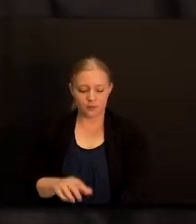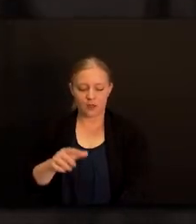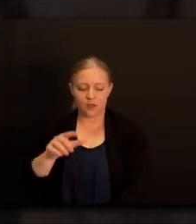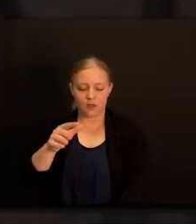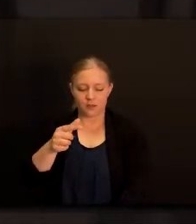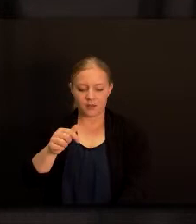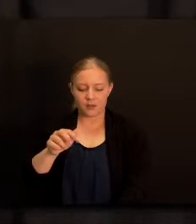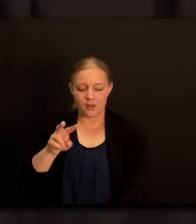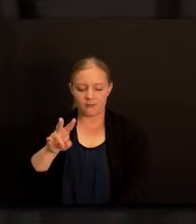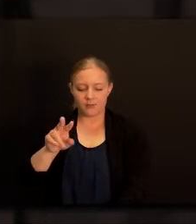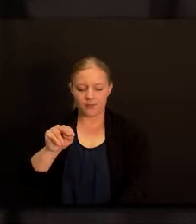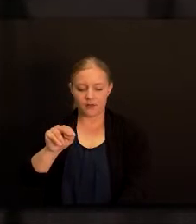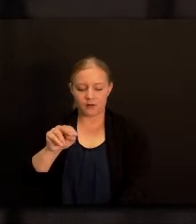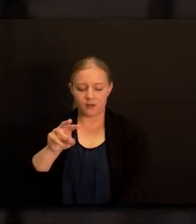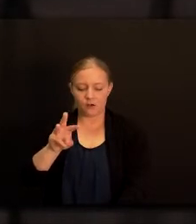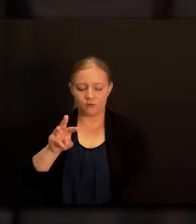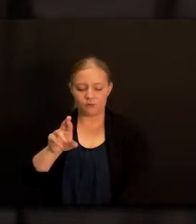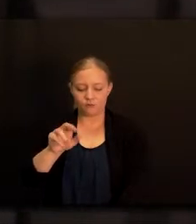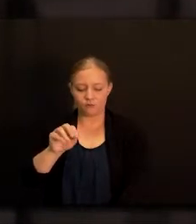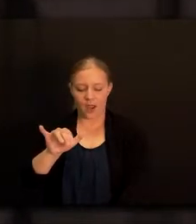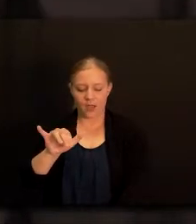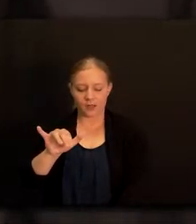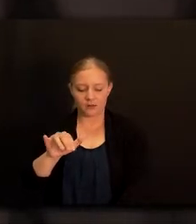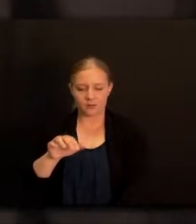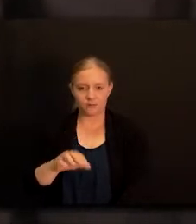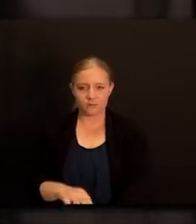Gavin D. Ray.